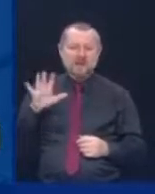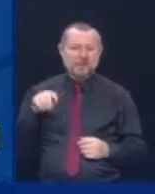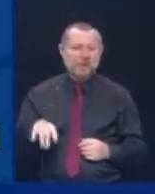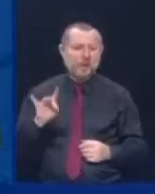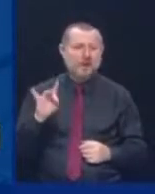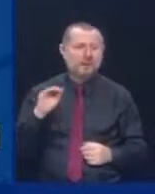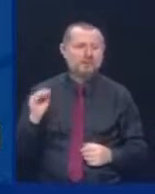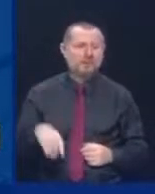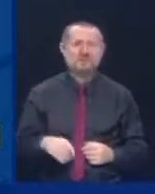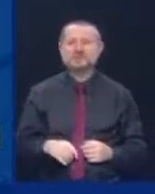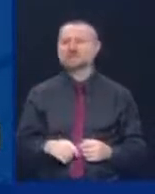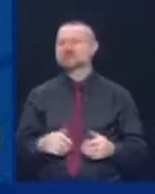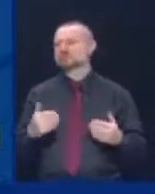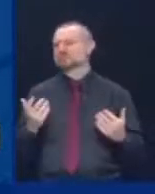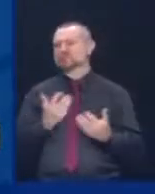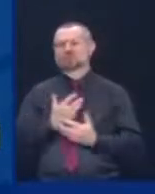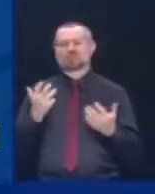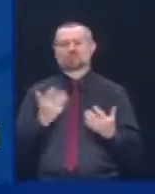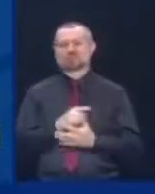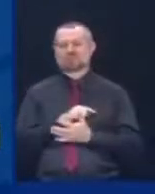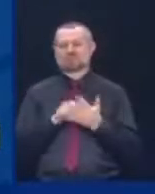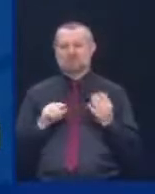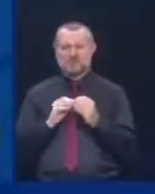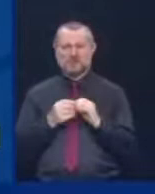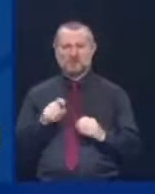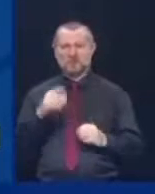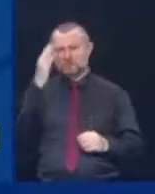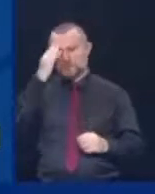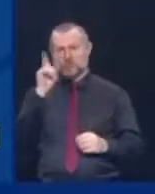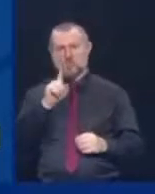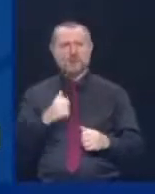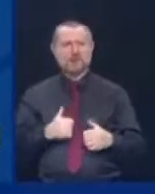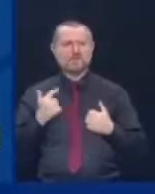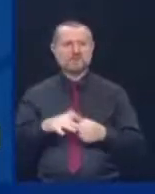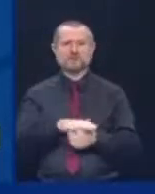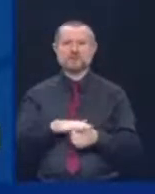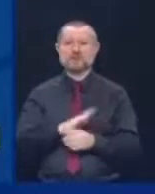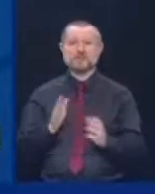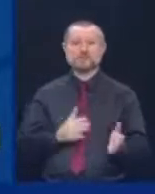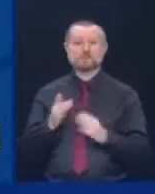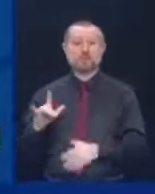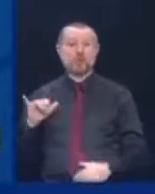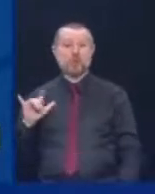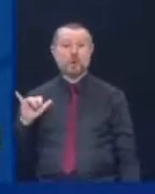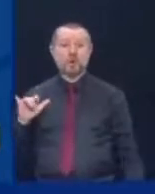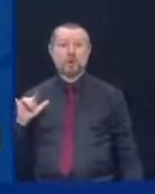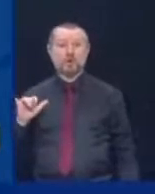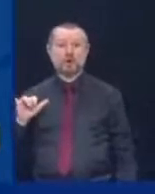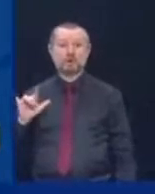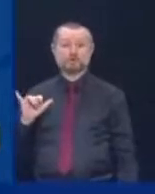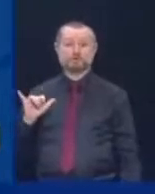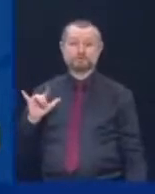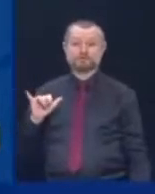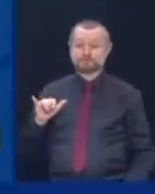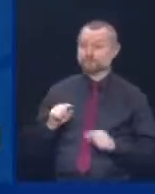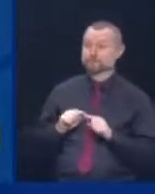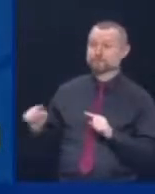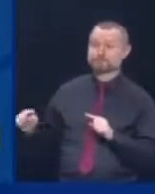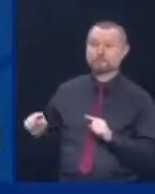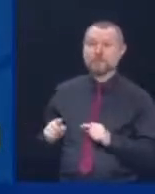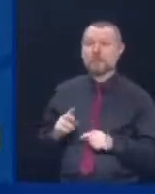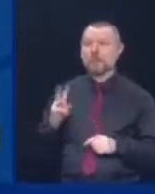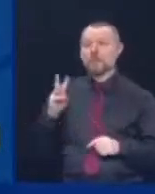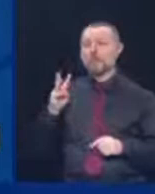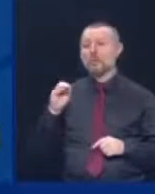That's what you need to know. Long Island, same thing. You go from 1% infection rate in